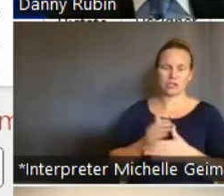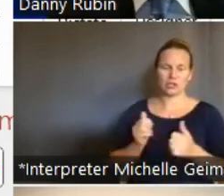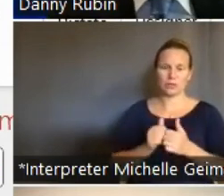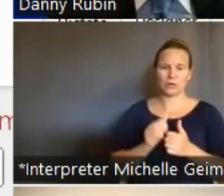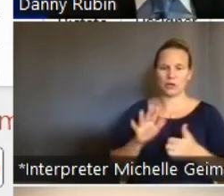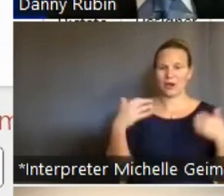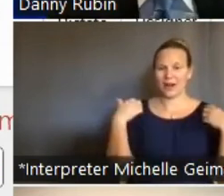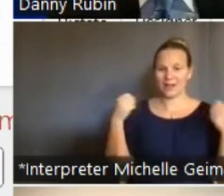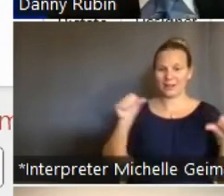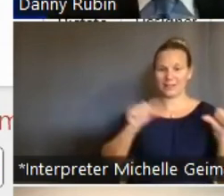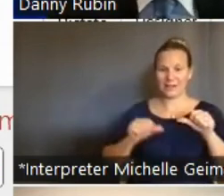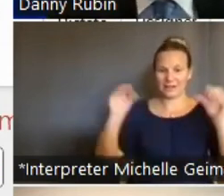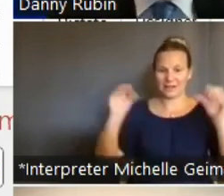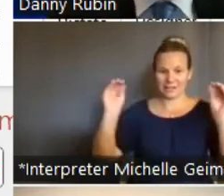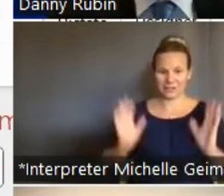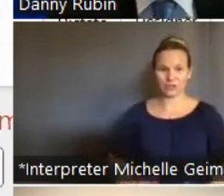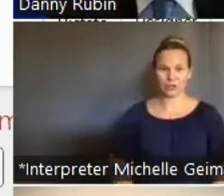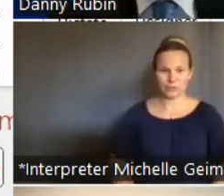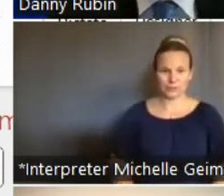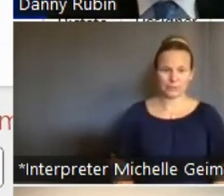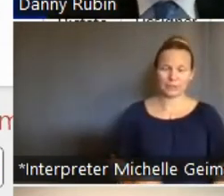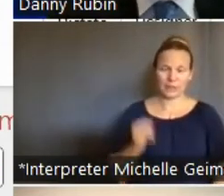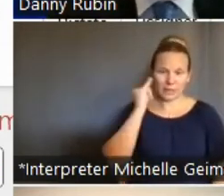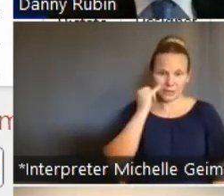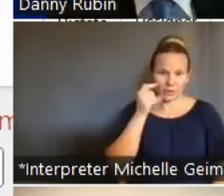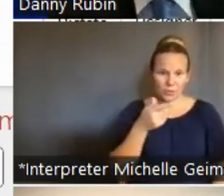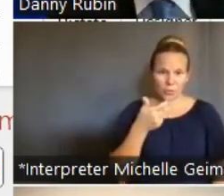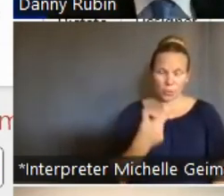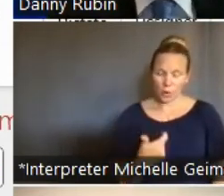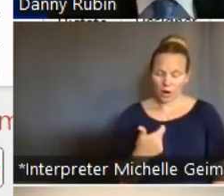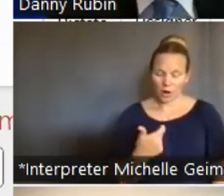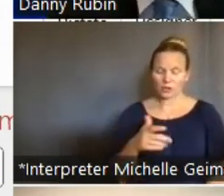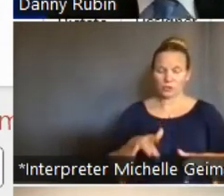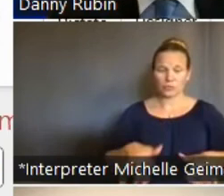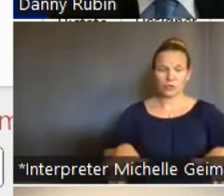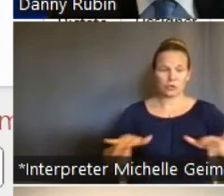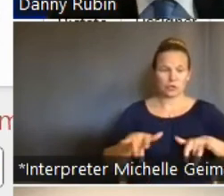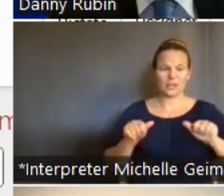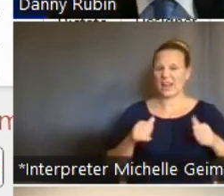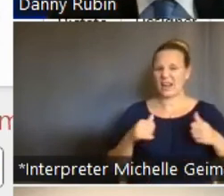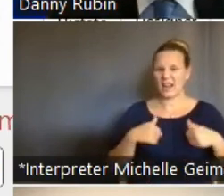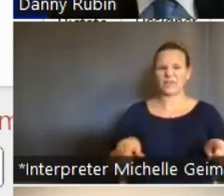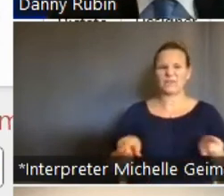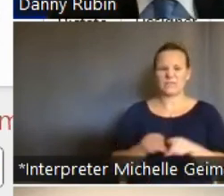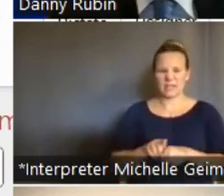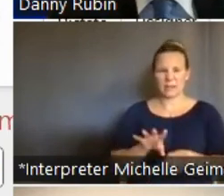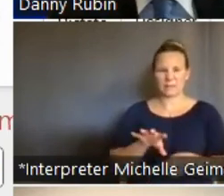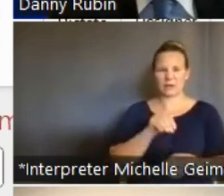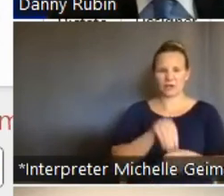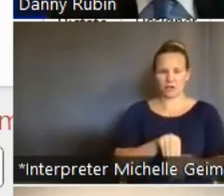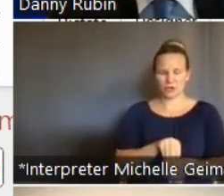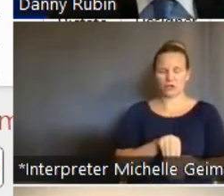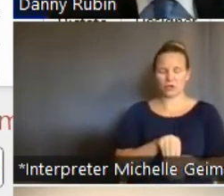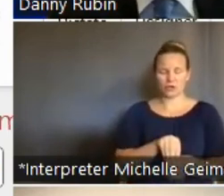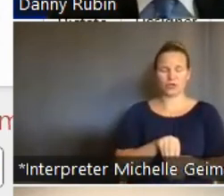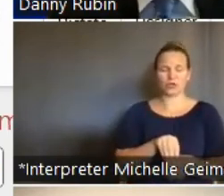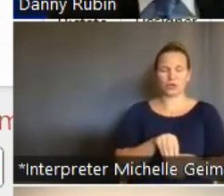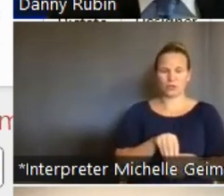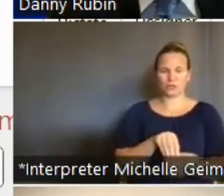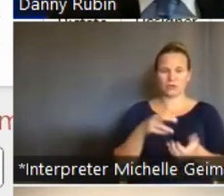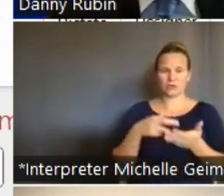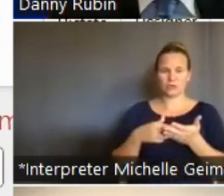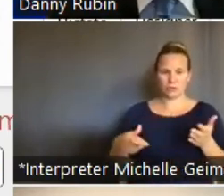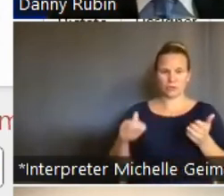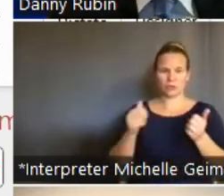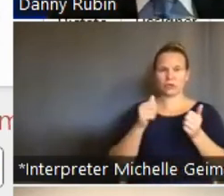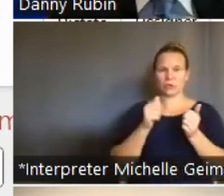the district. If you're watching on a recording, you can have these same inclusion resources with the email in red in the subject line below.